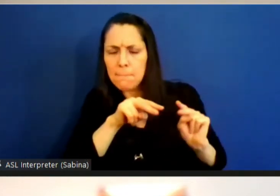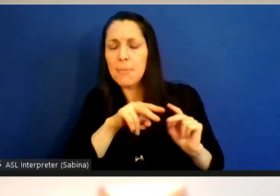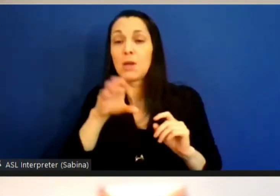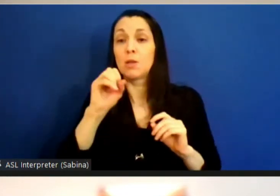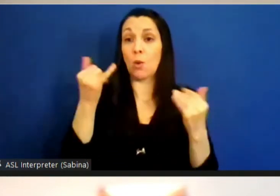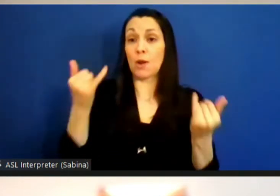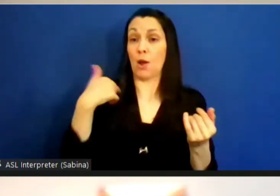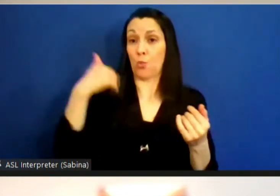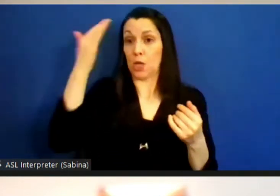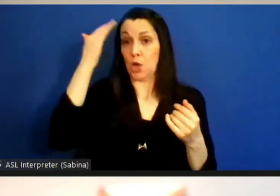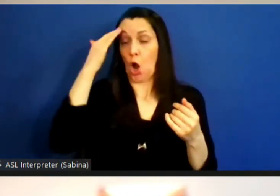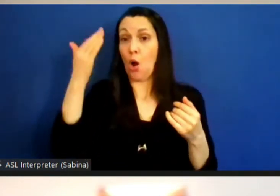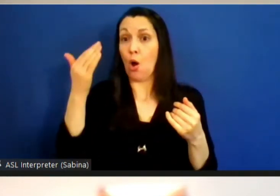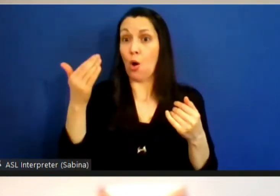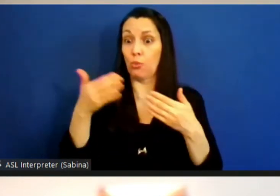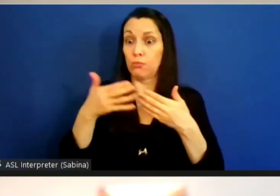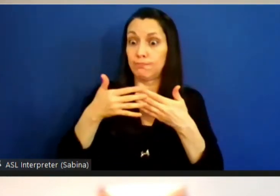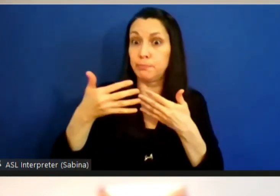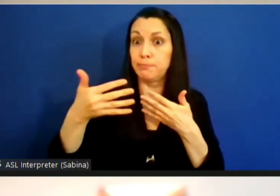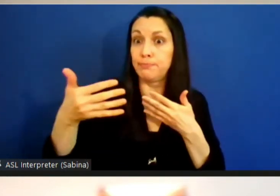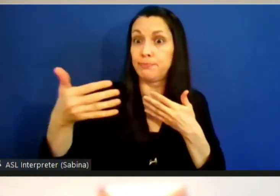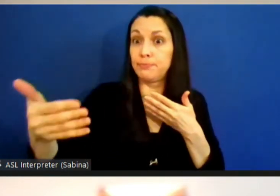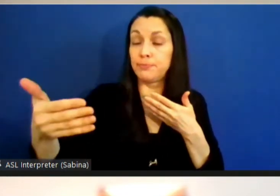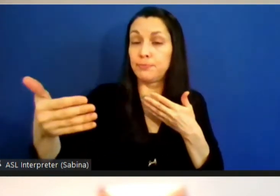be able to say more